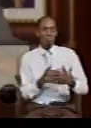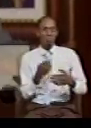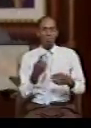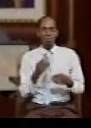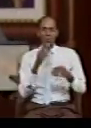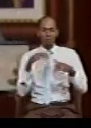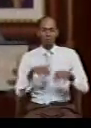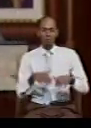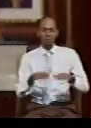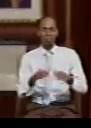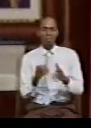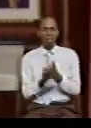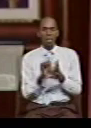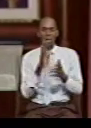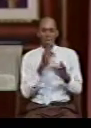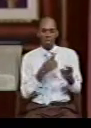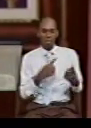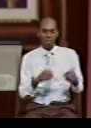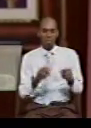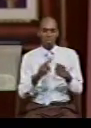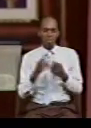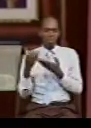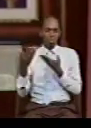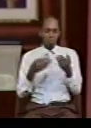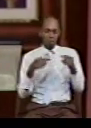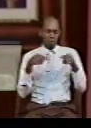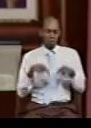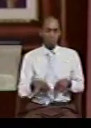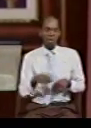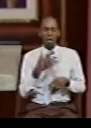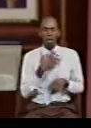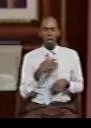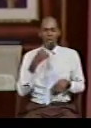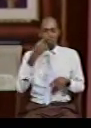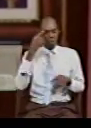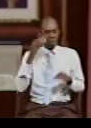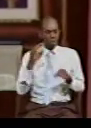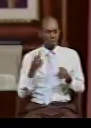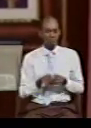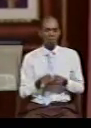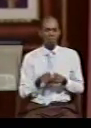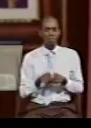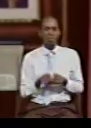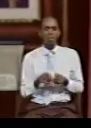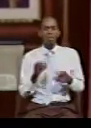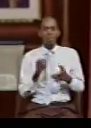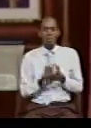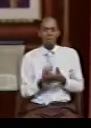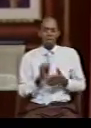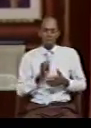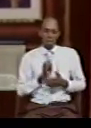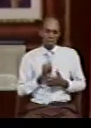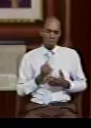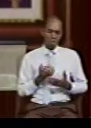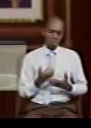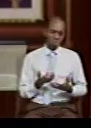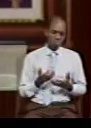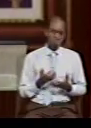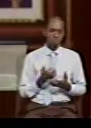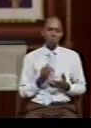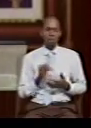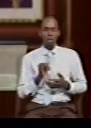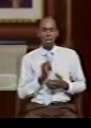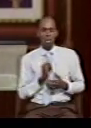keep you down. And then you have been saying, I wish I had, I wish I had, I wish